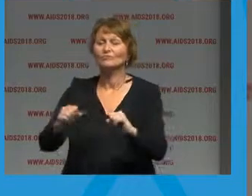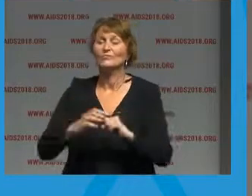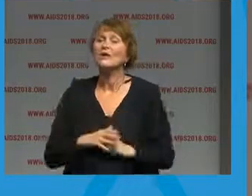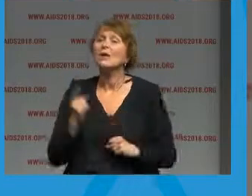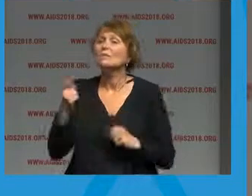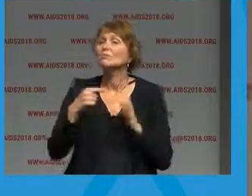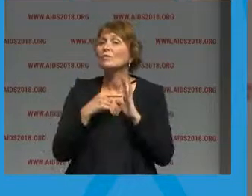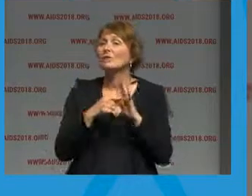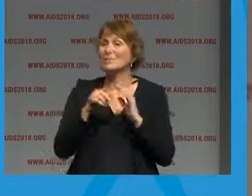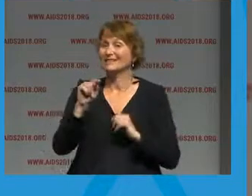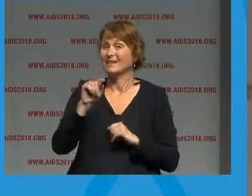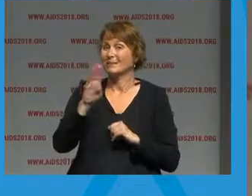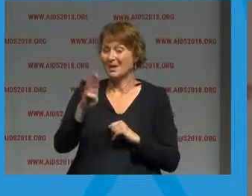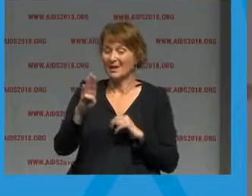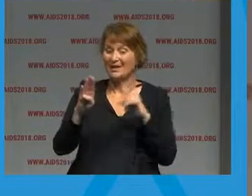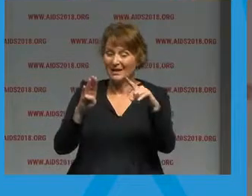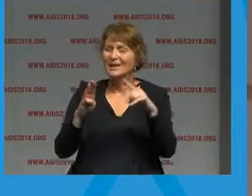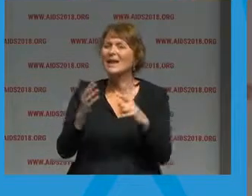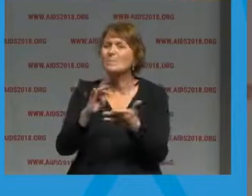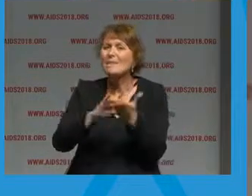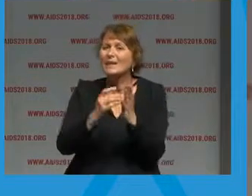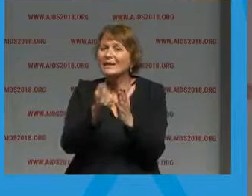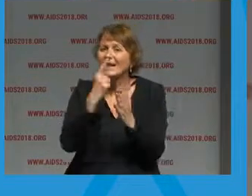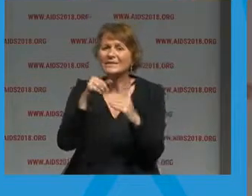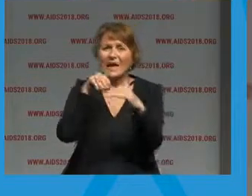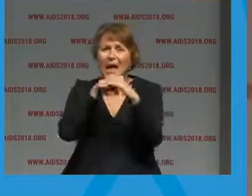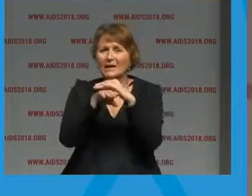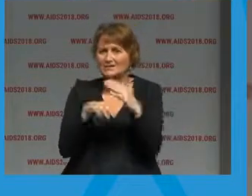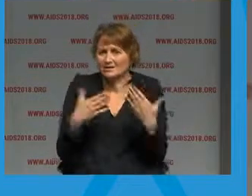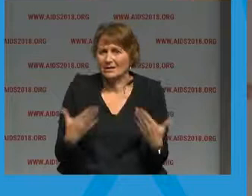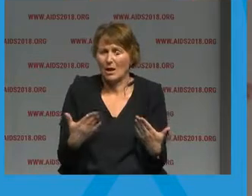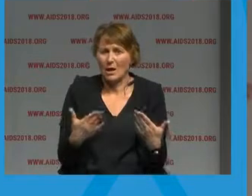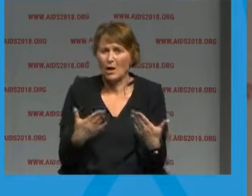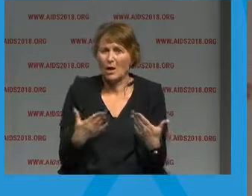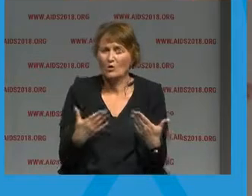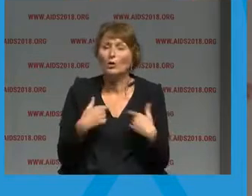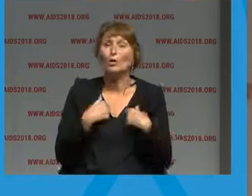TB medications, both current and new.